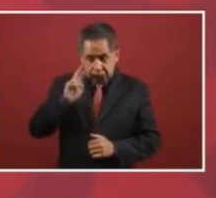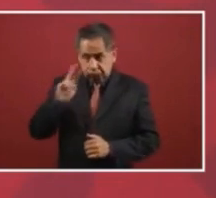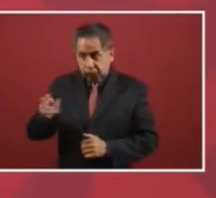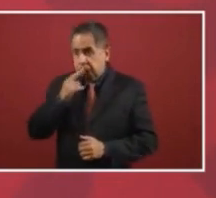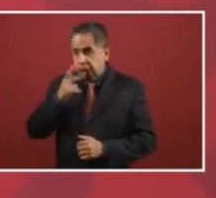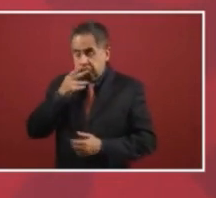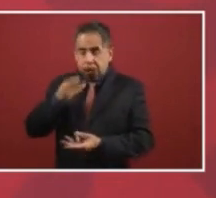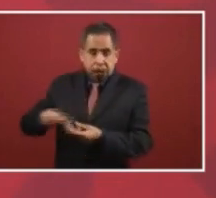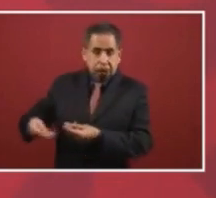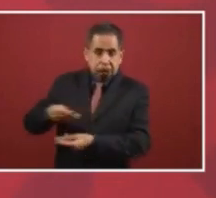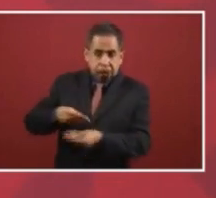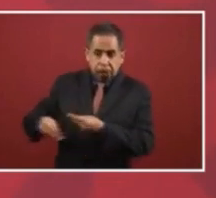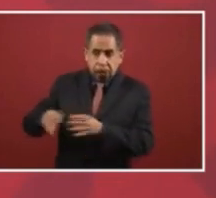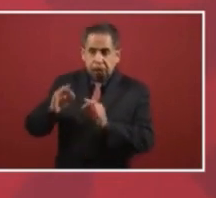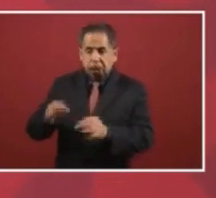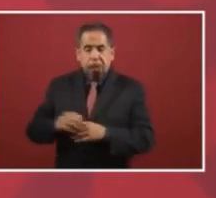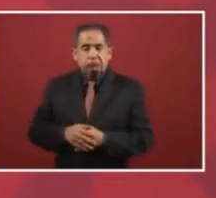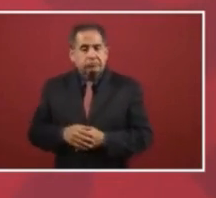seen.